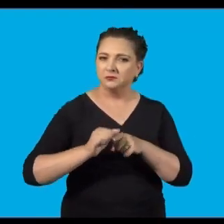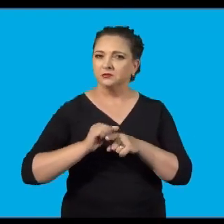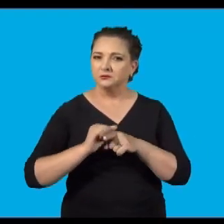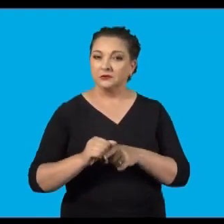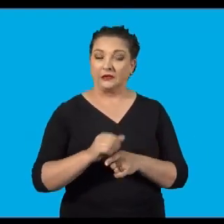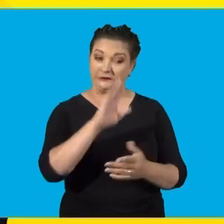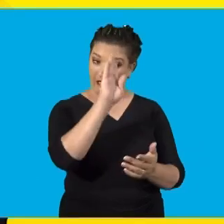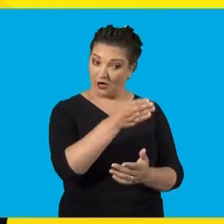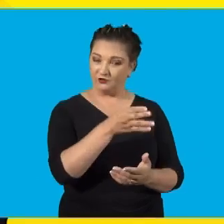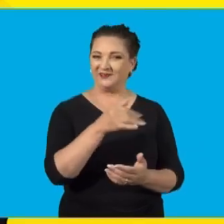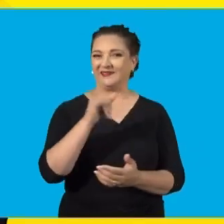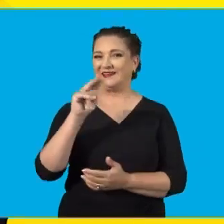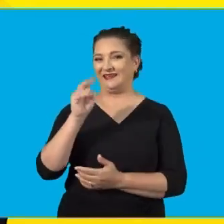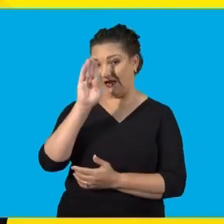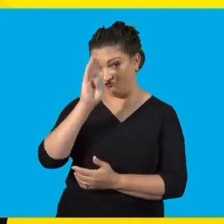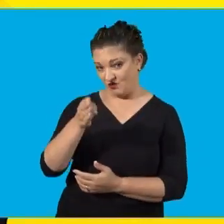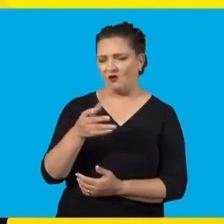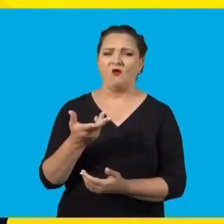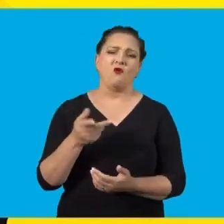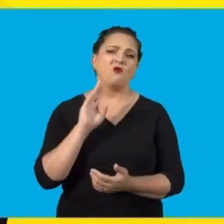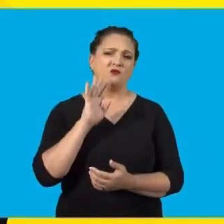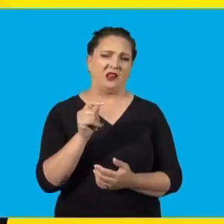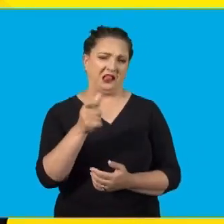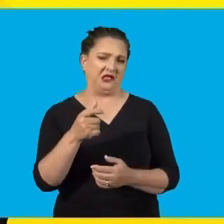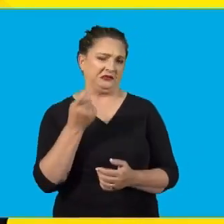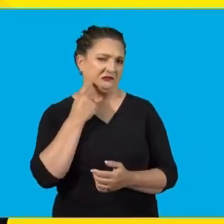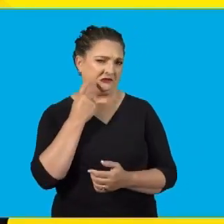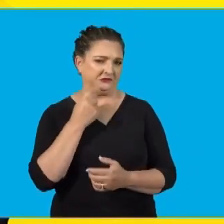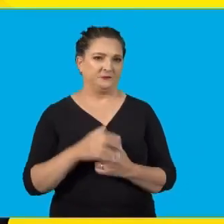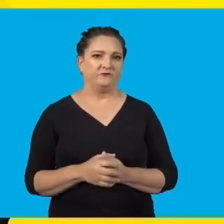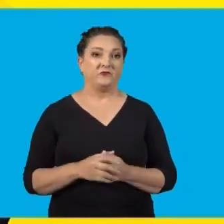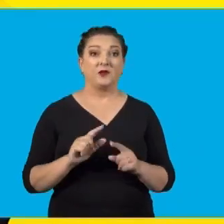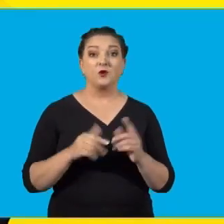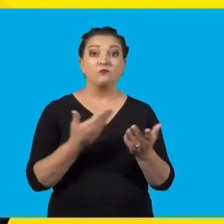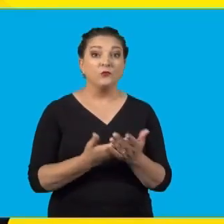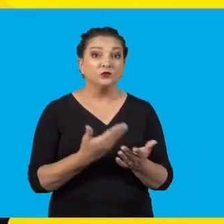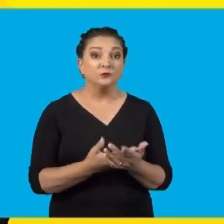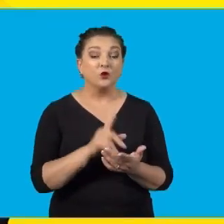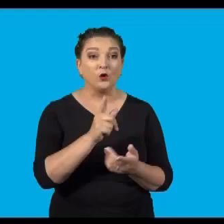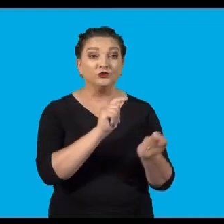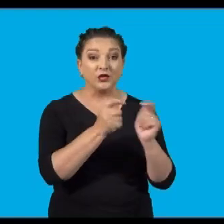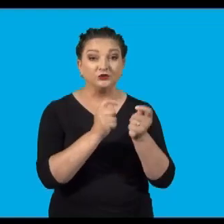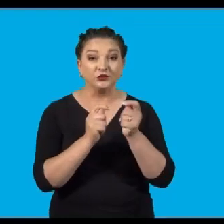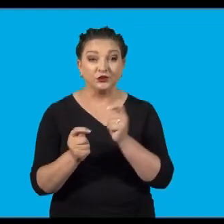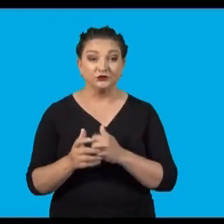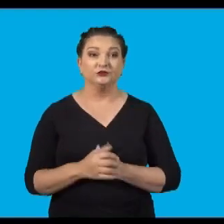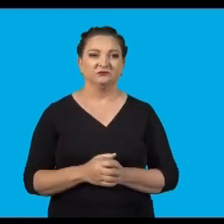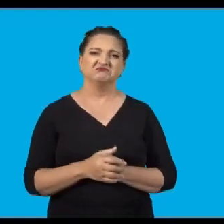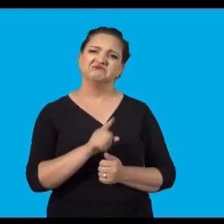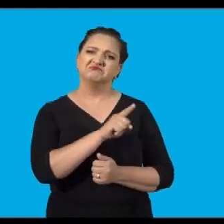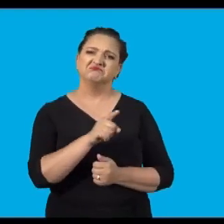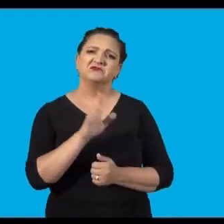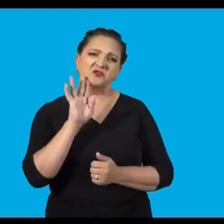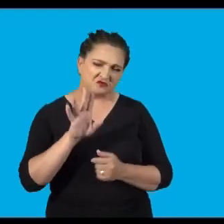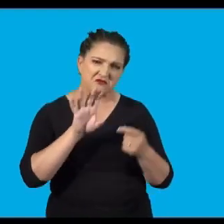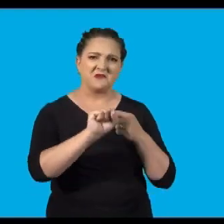start practicing with your indirect and direct speech, it becomes easier, all right? So these are your possible changes, all